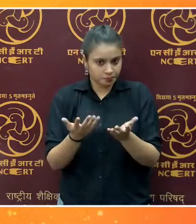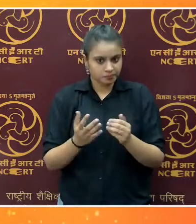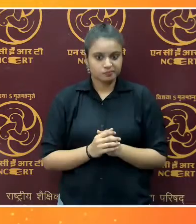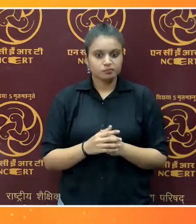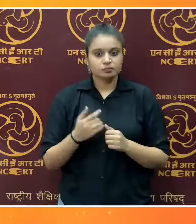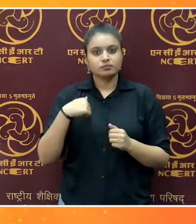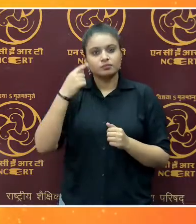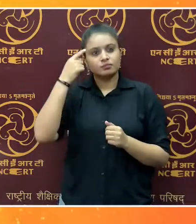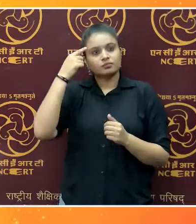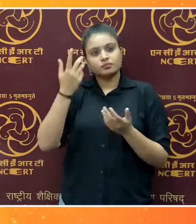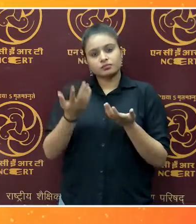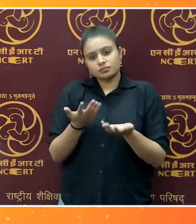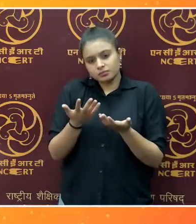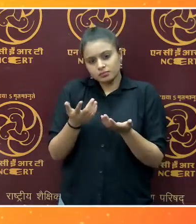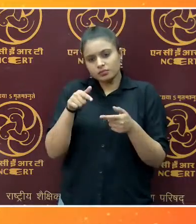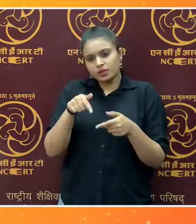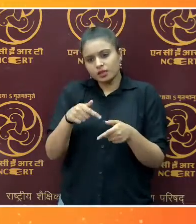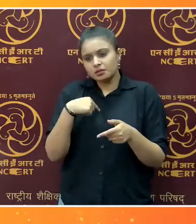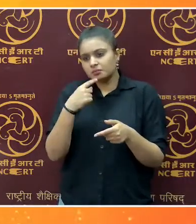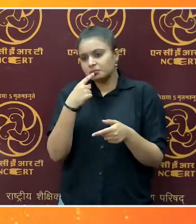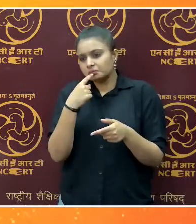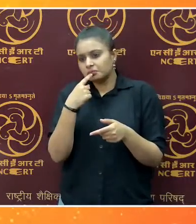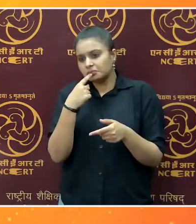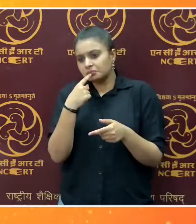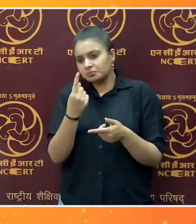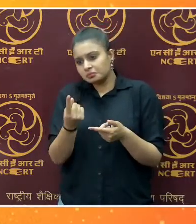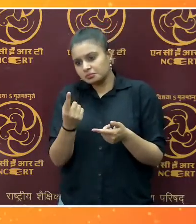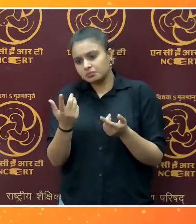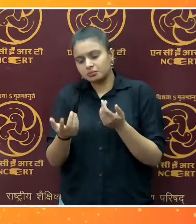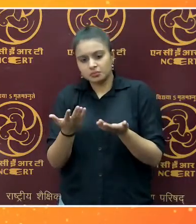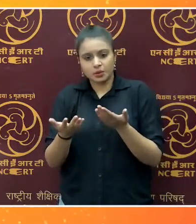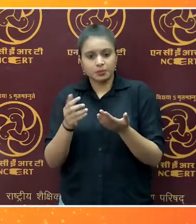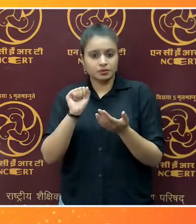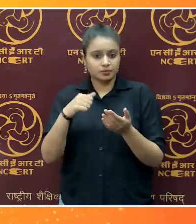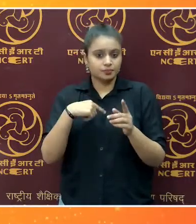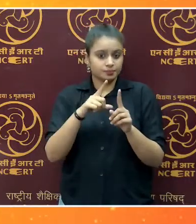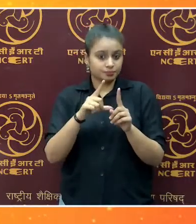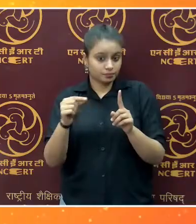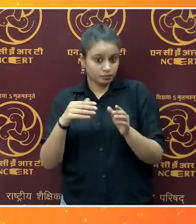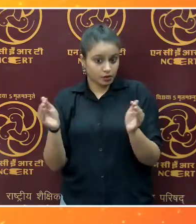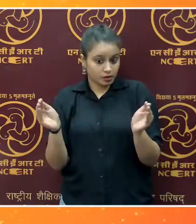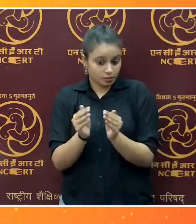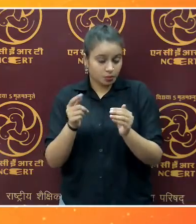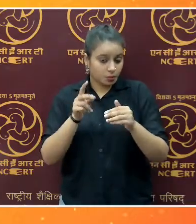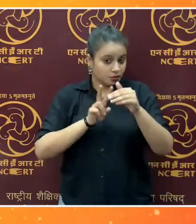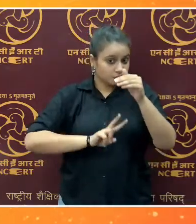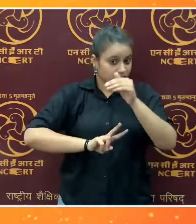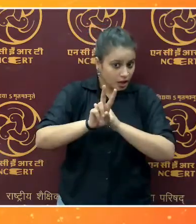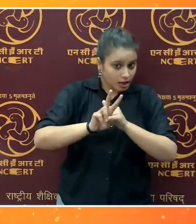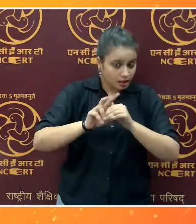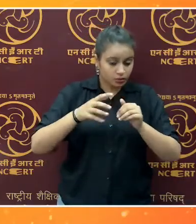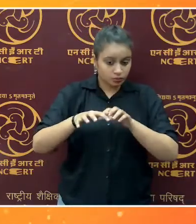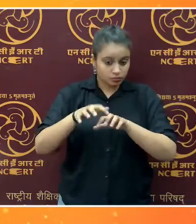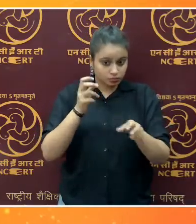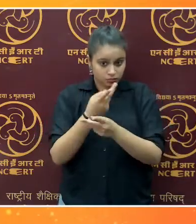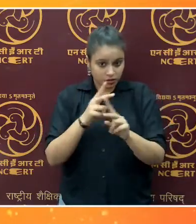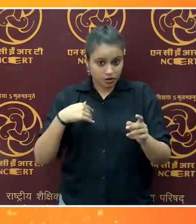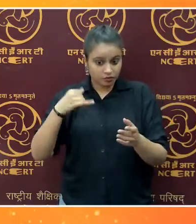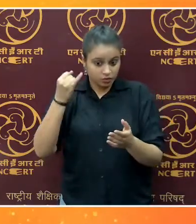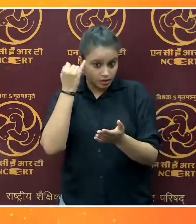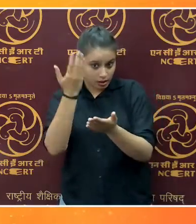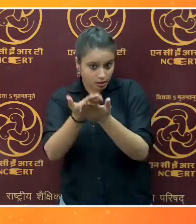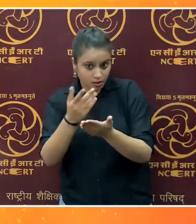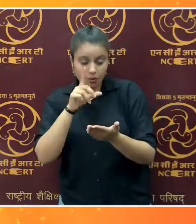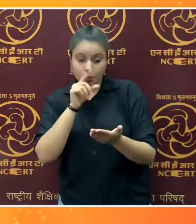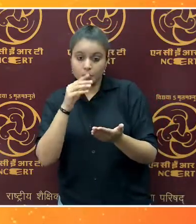I think this is about till then Dr. Dolittle did not value animal advice or bird advice as